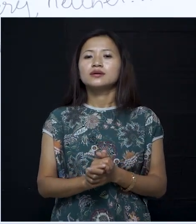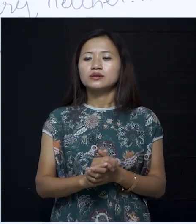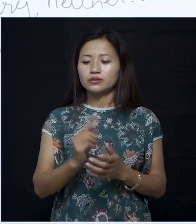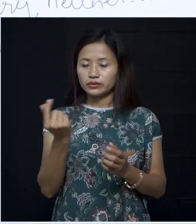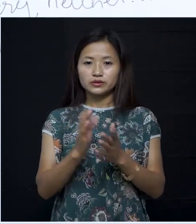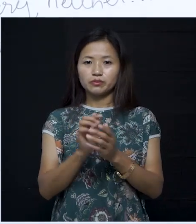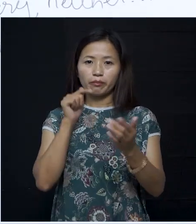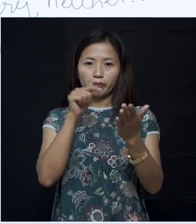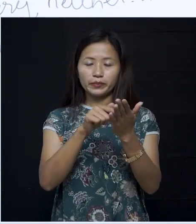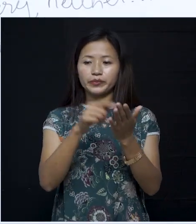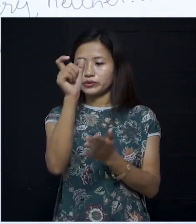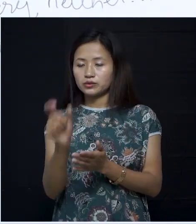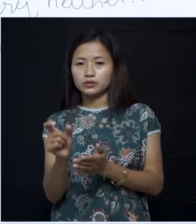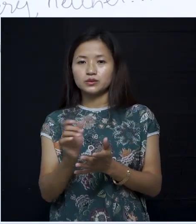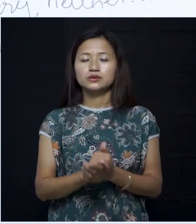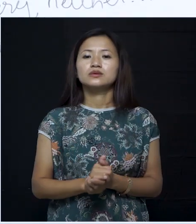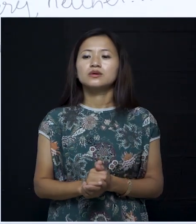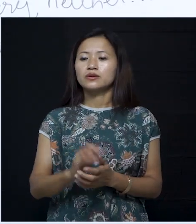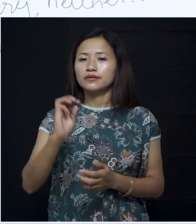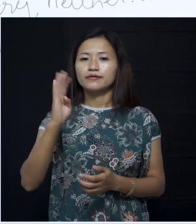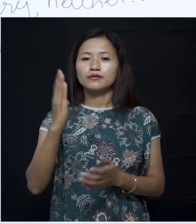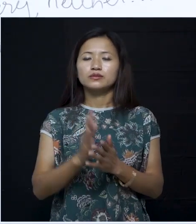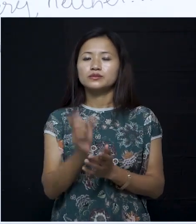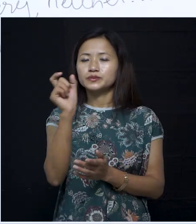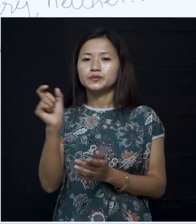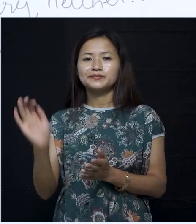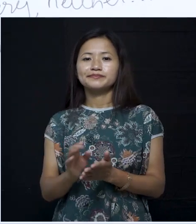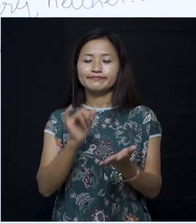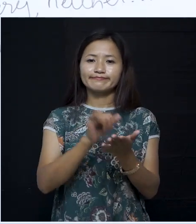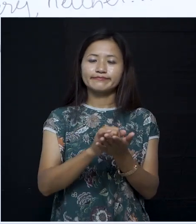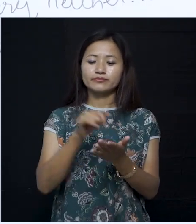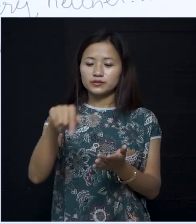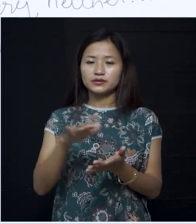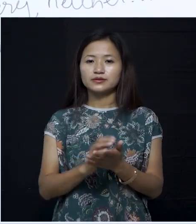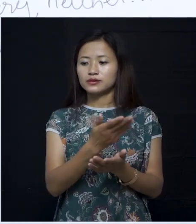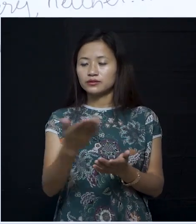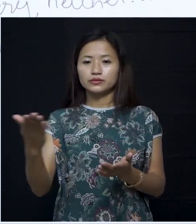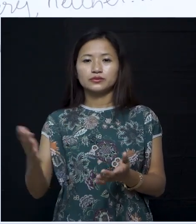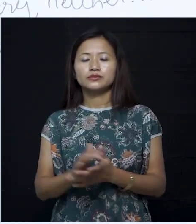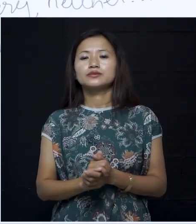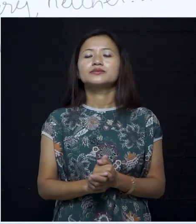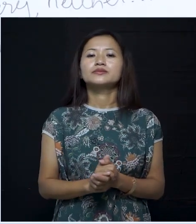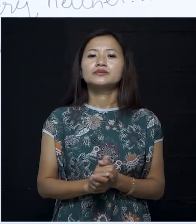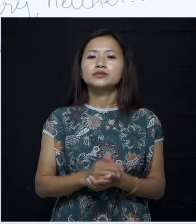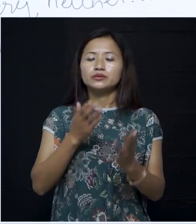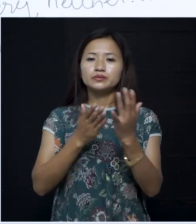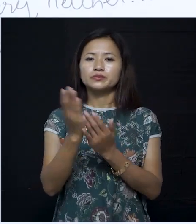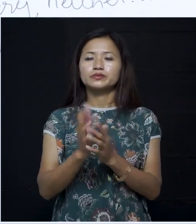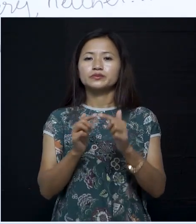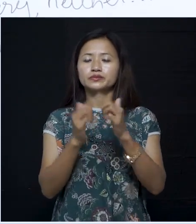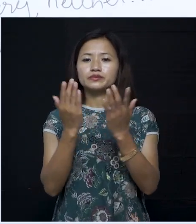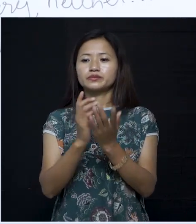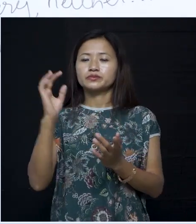as pointing words. And we have only 4 words here: this, that, those, and this. And so please go through your text